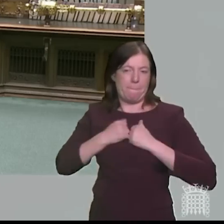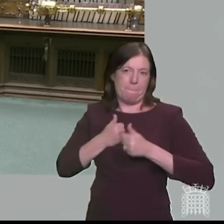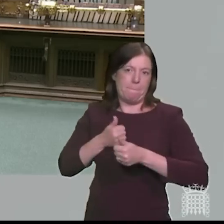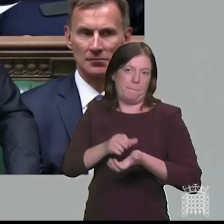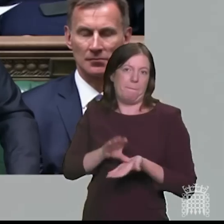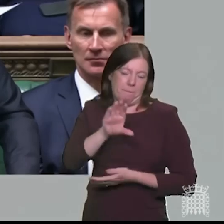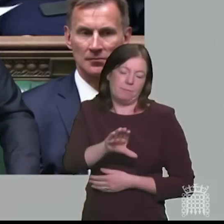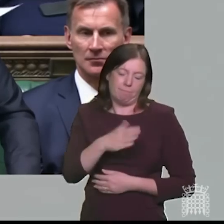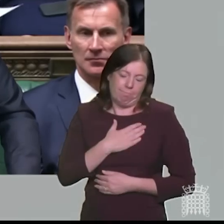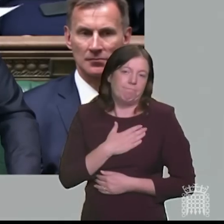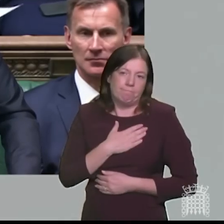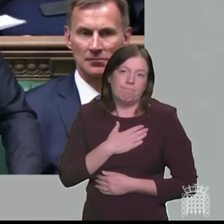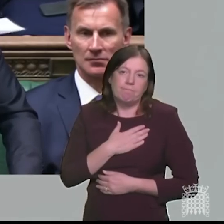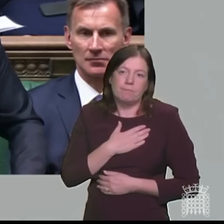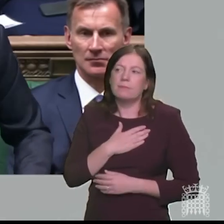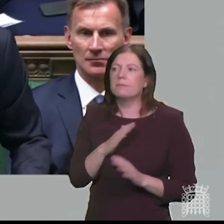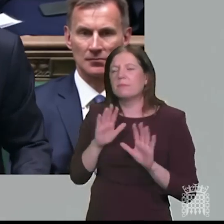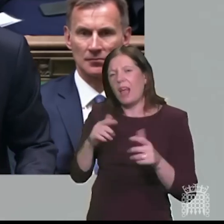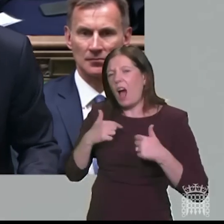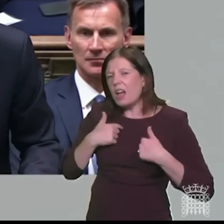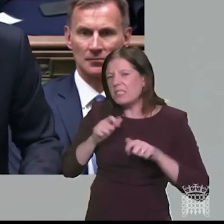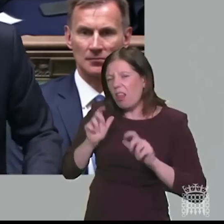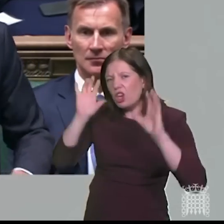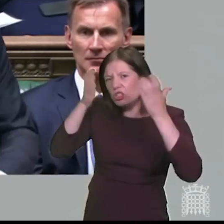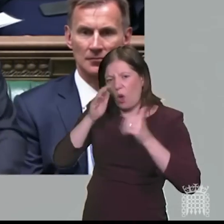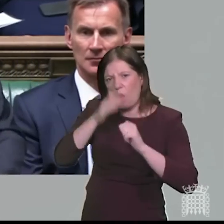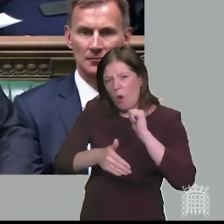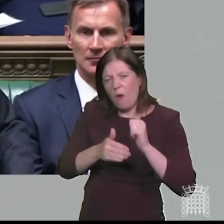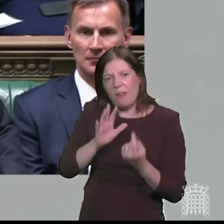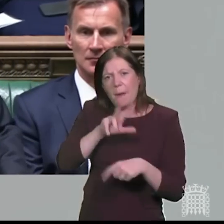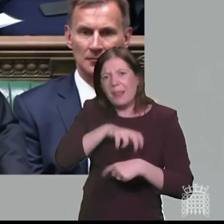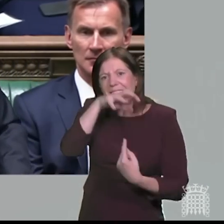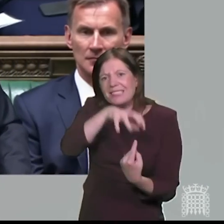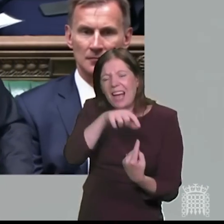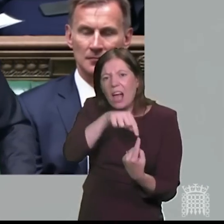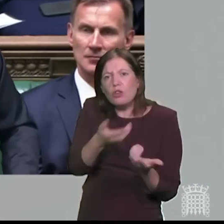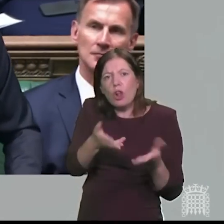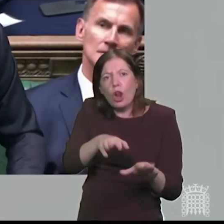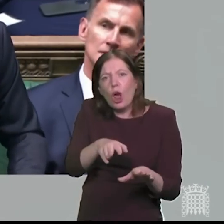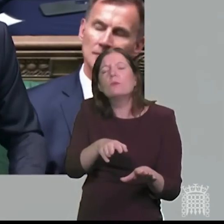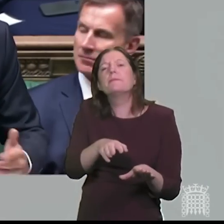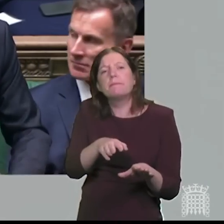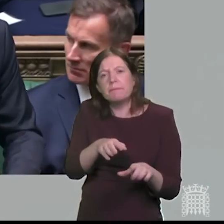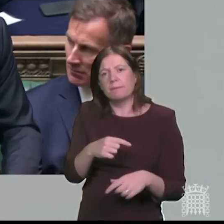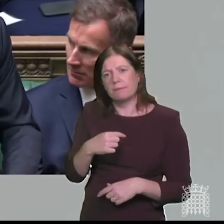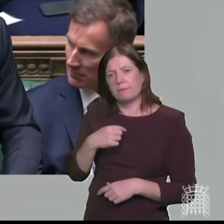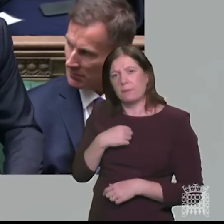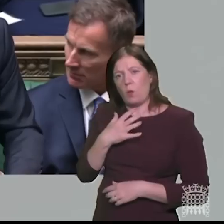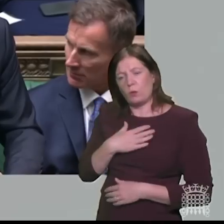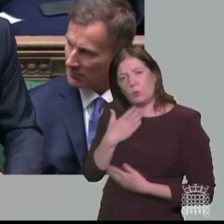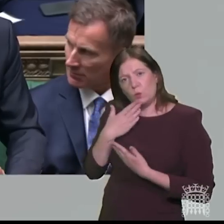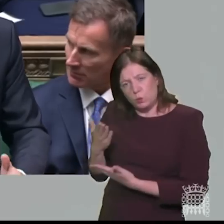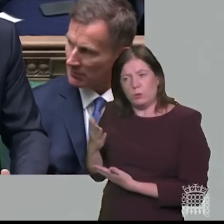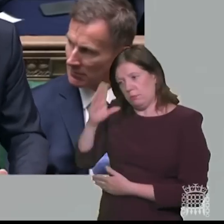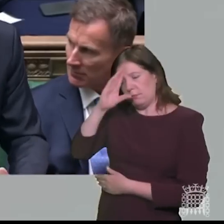my right honourable friend's community, but I am concerned to hear about the planned closure of Aldridge Police Station. I'd like to thank my right honourable